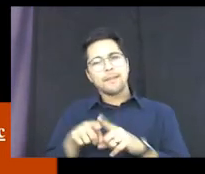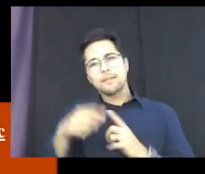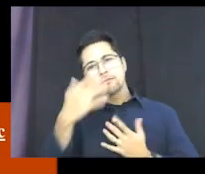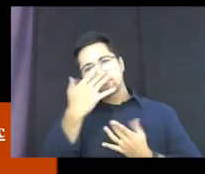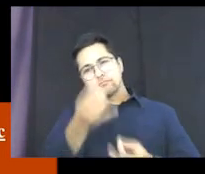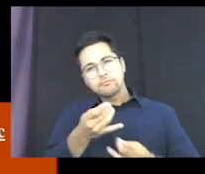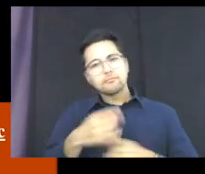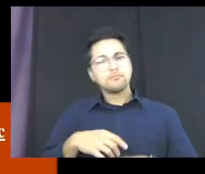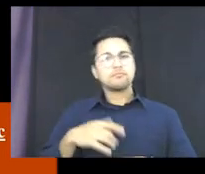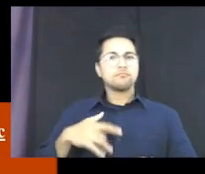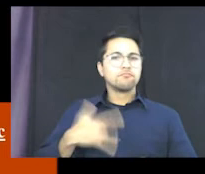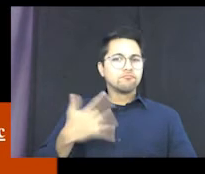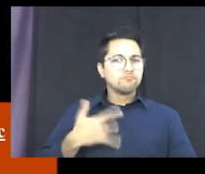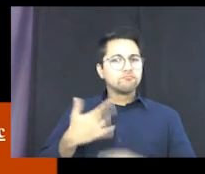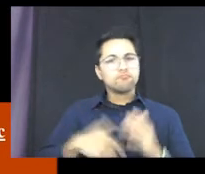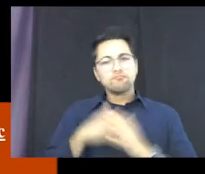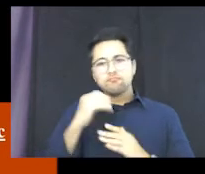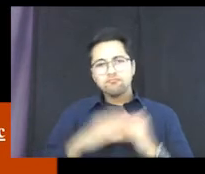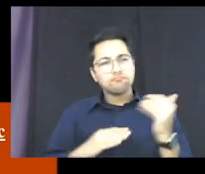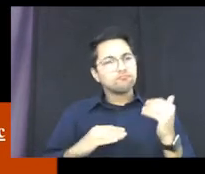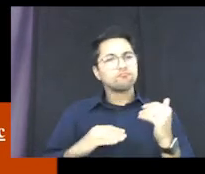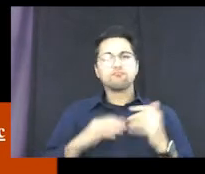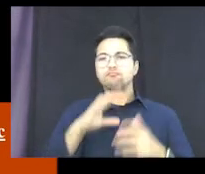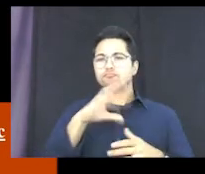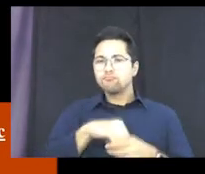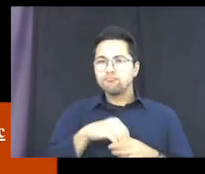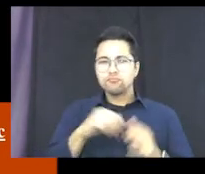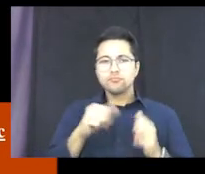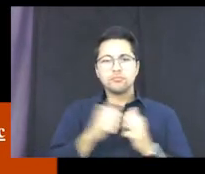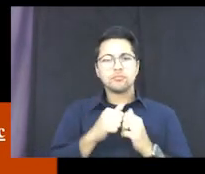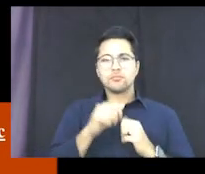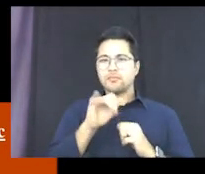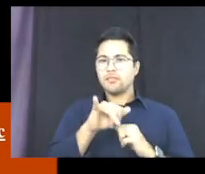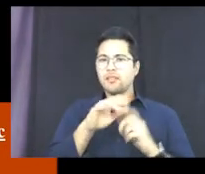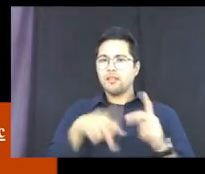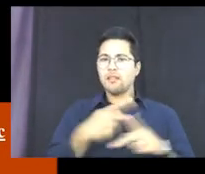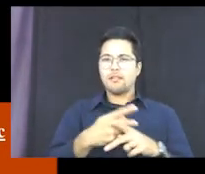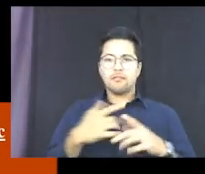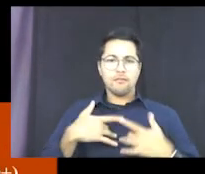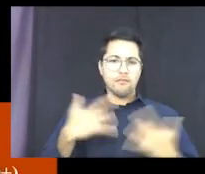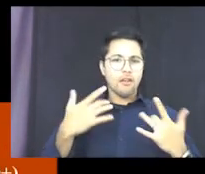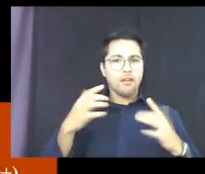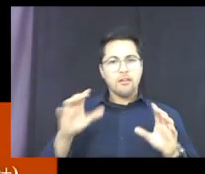interests or feel comfortable engaging in the same events or activities.